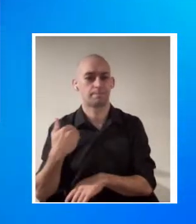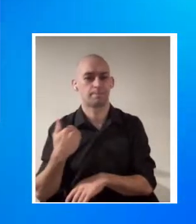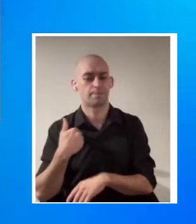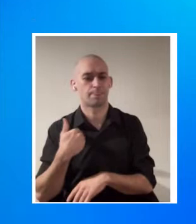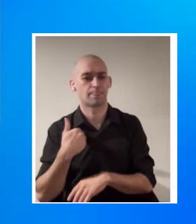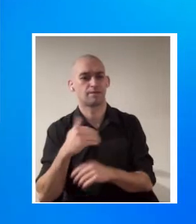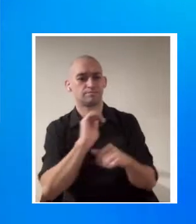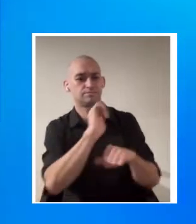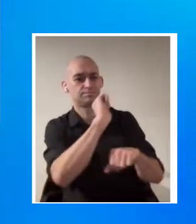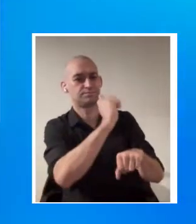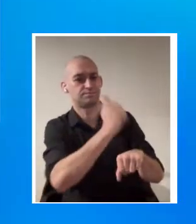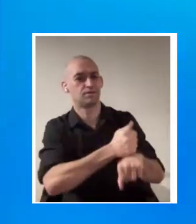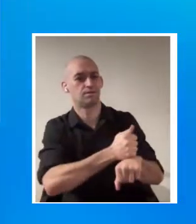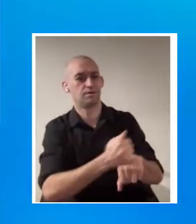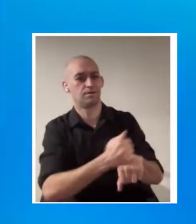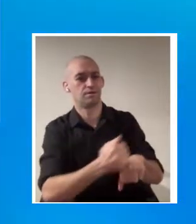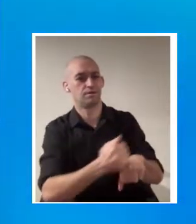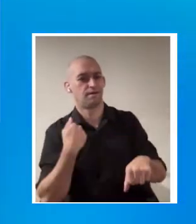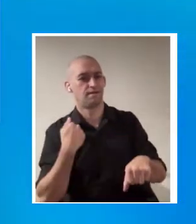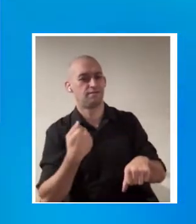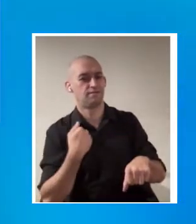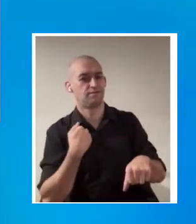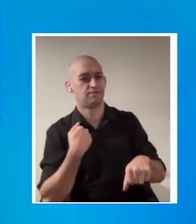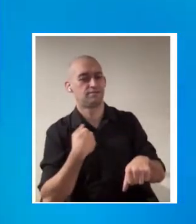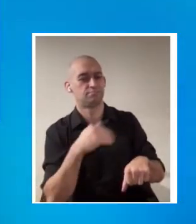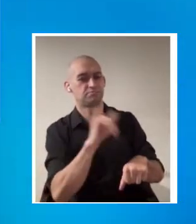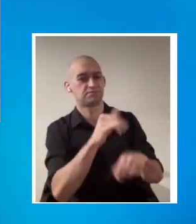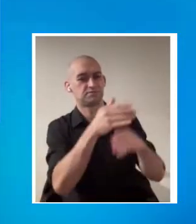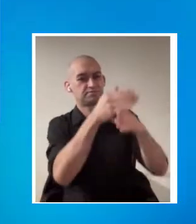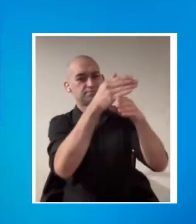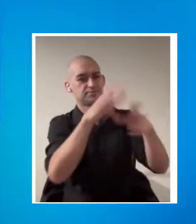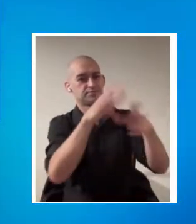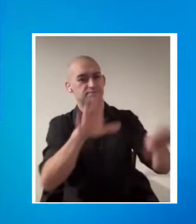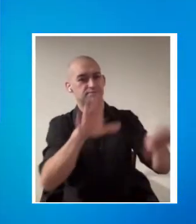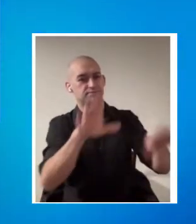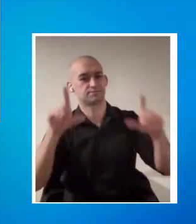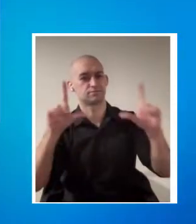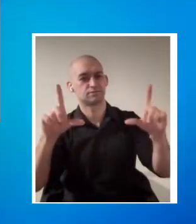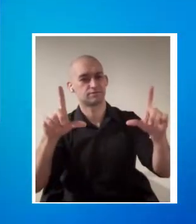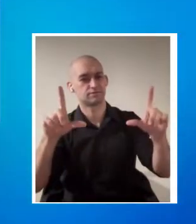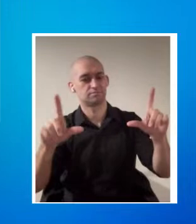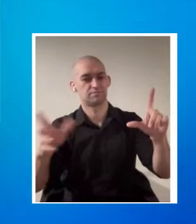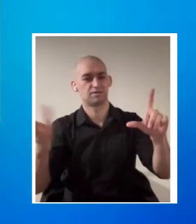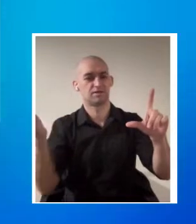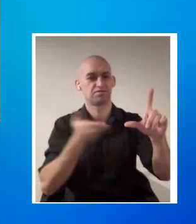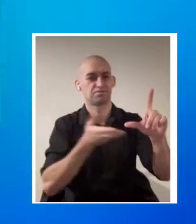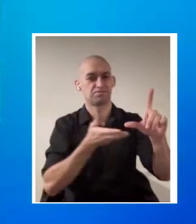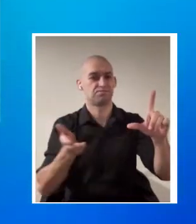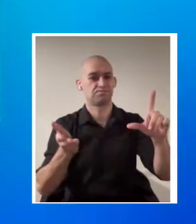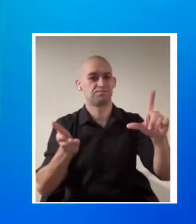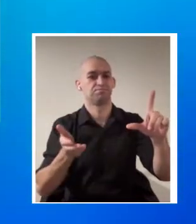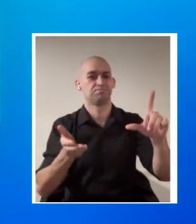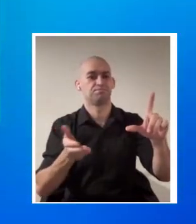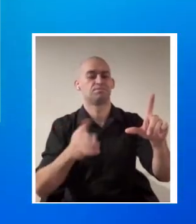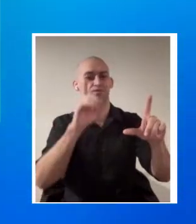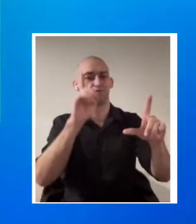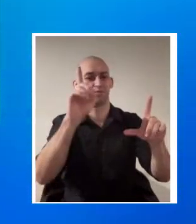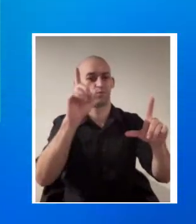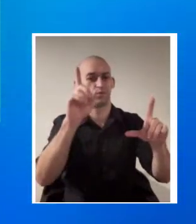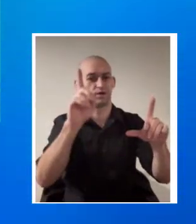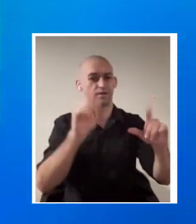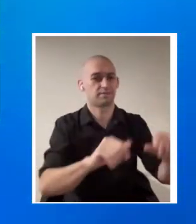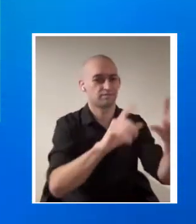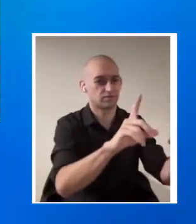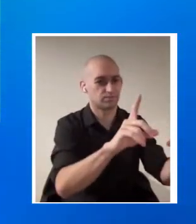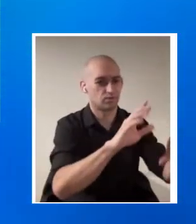configured so that I do have a split screen here, that one platform is on